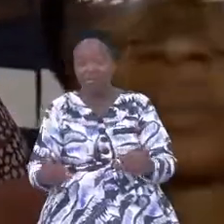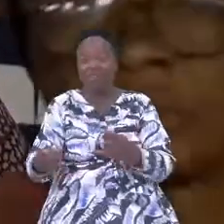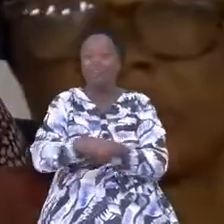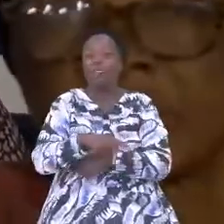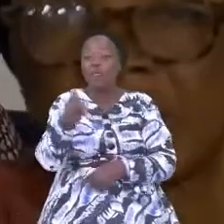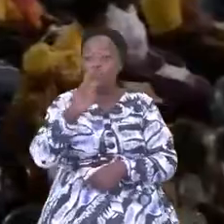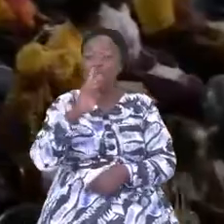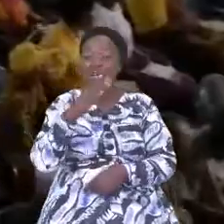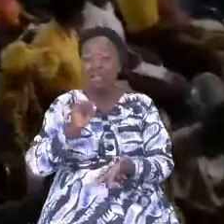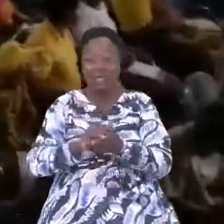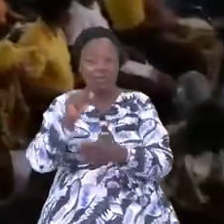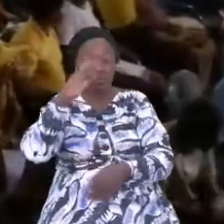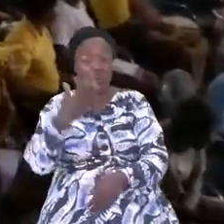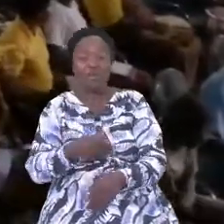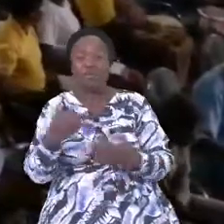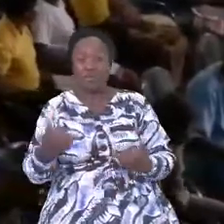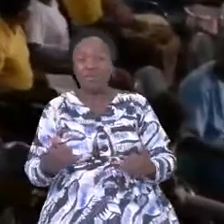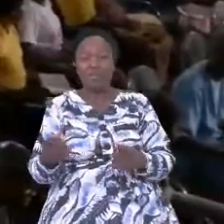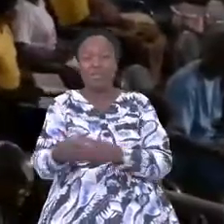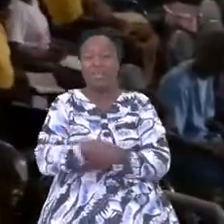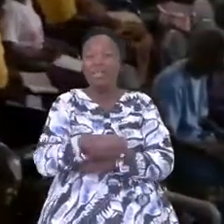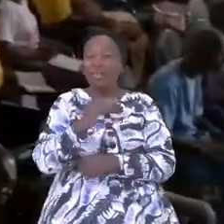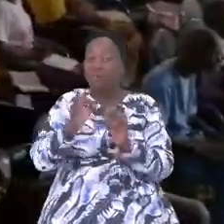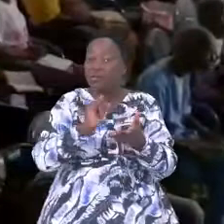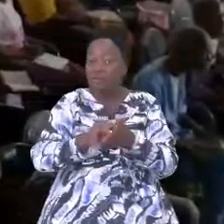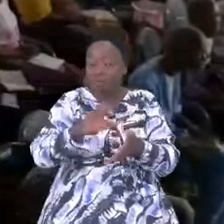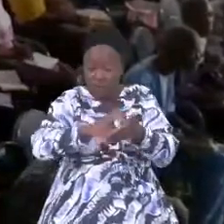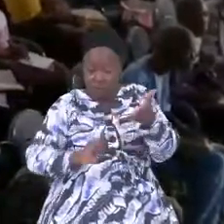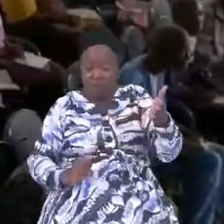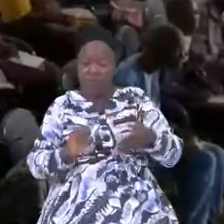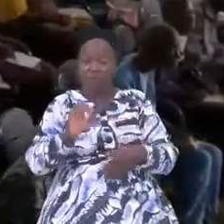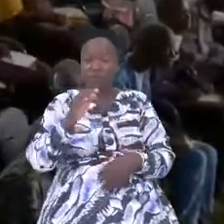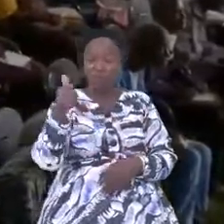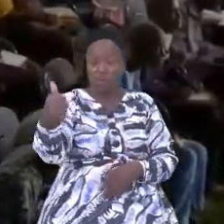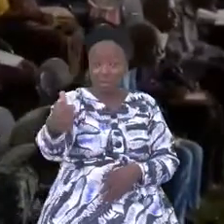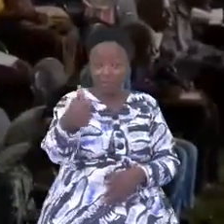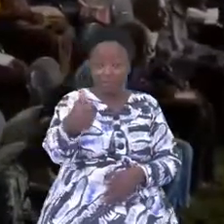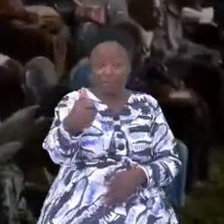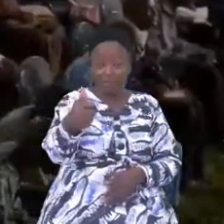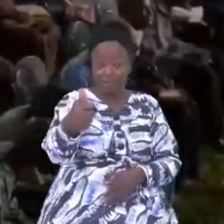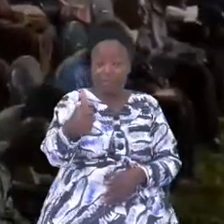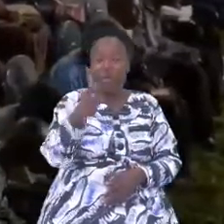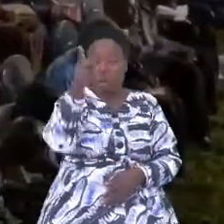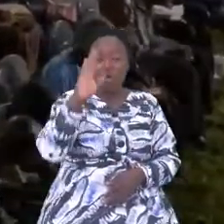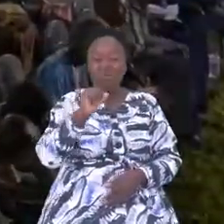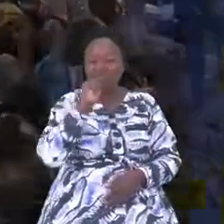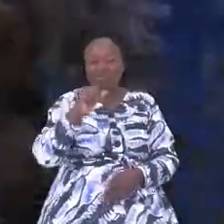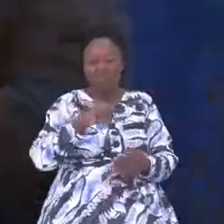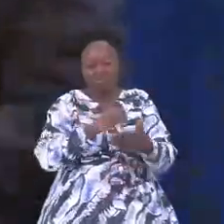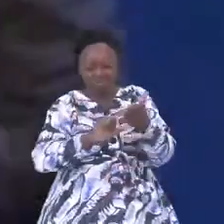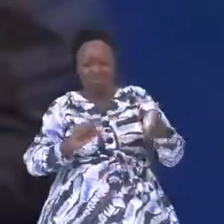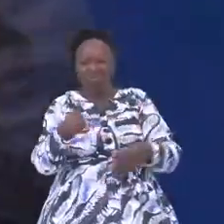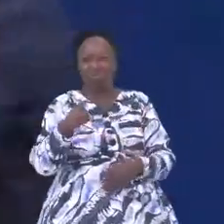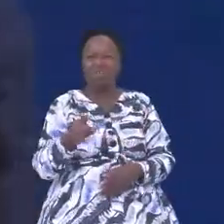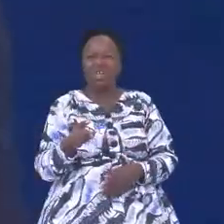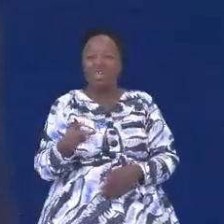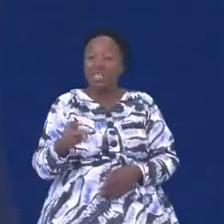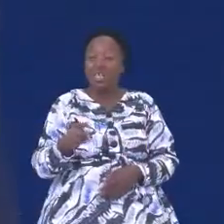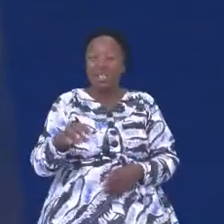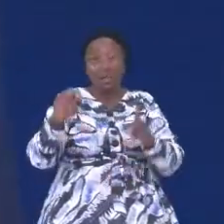woman today. If you don't exclude yourself, God will not exclude you. He